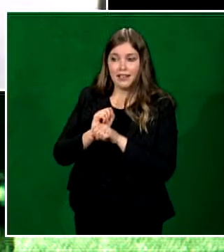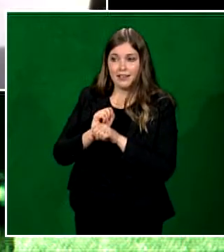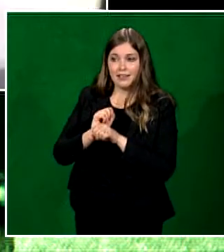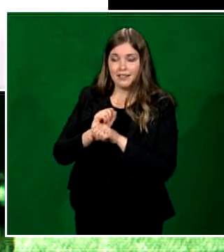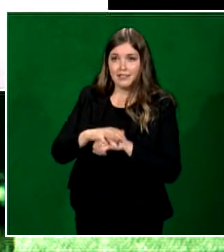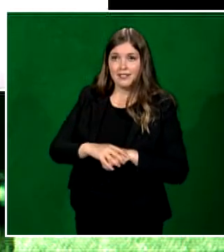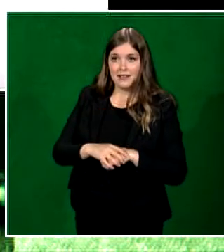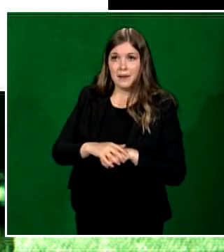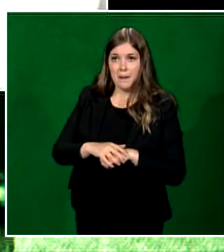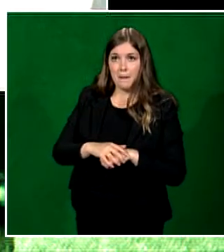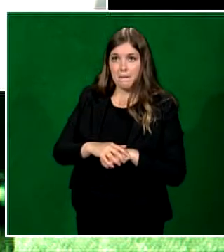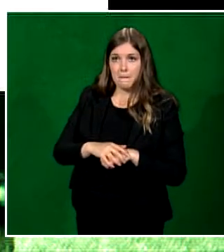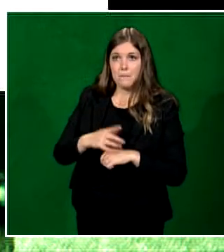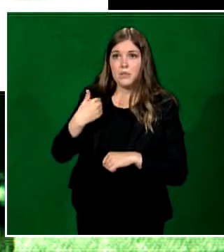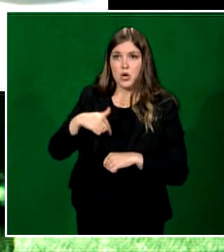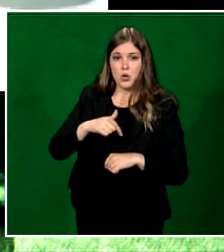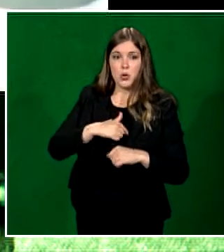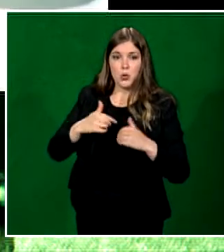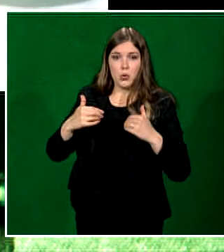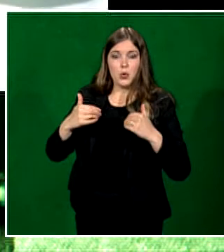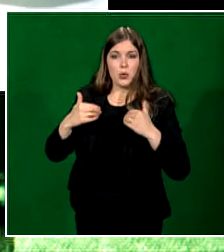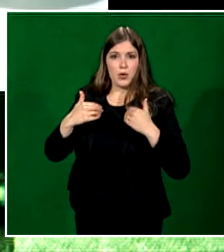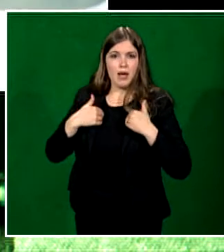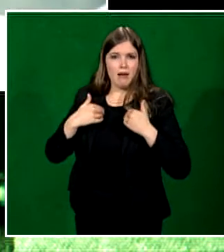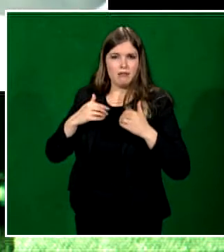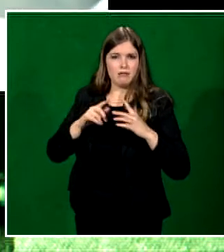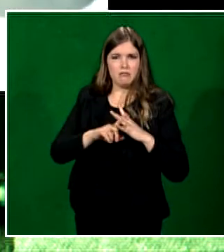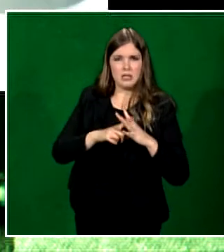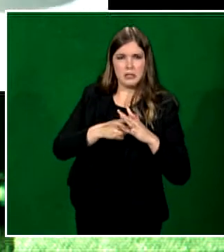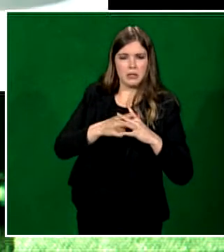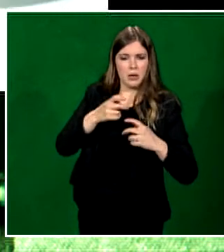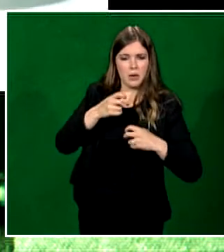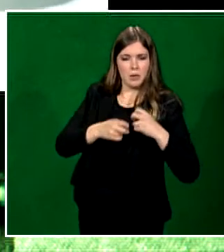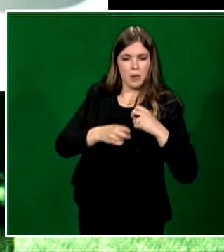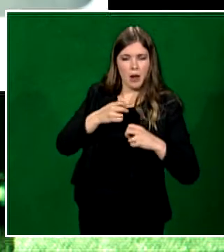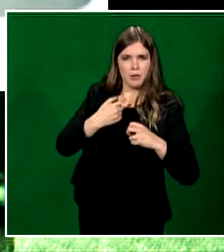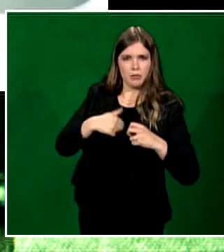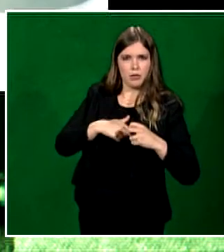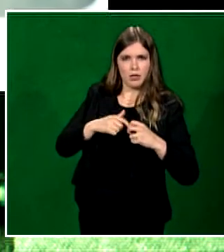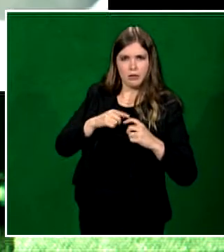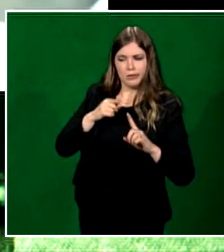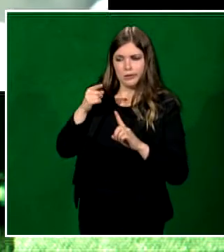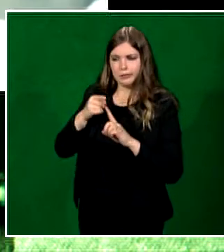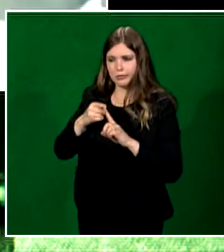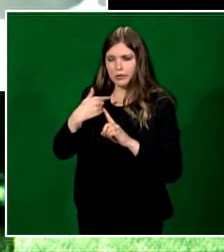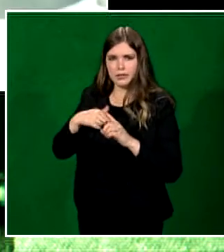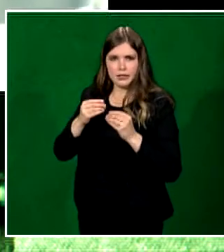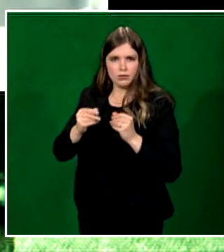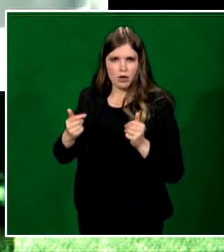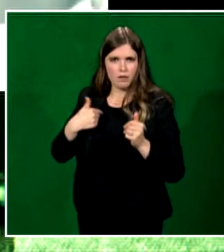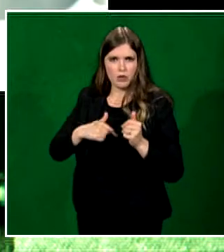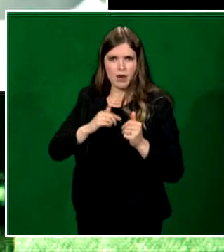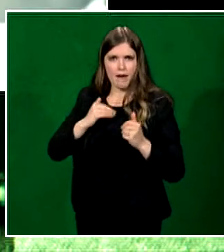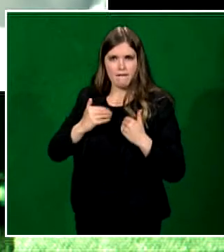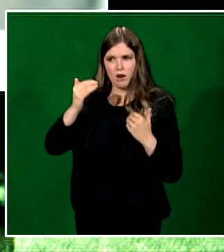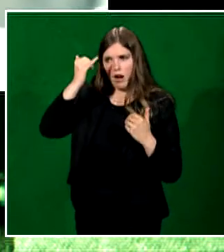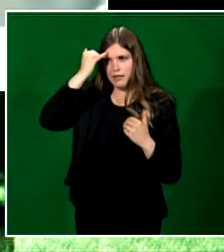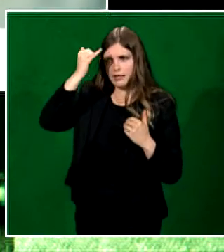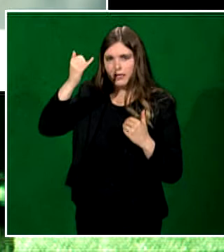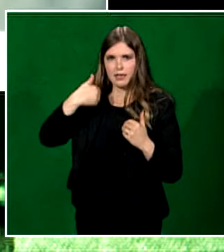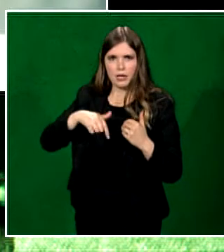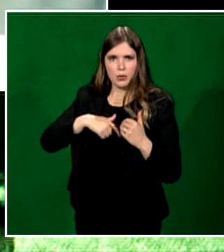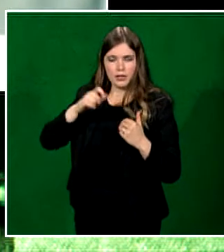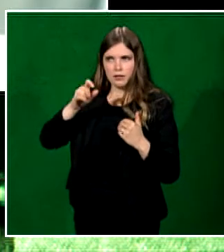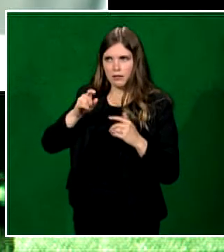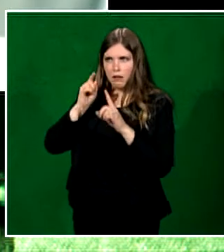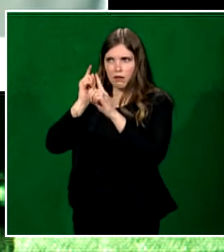other innovation programs where we have been supported greatly to push our idea from the prototype that we set up